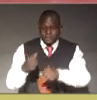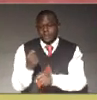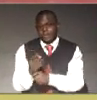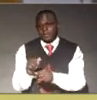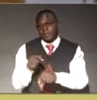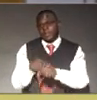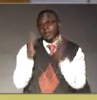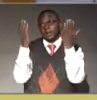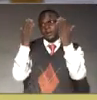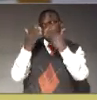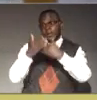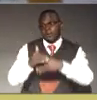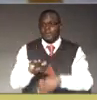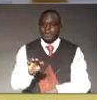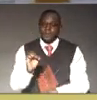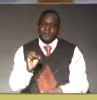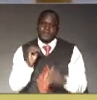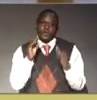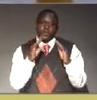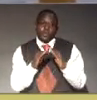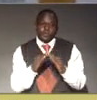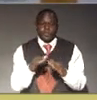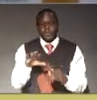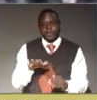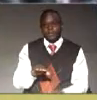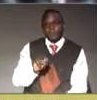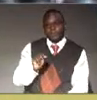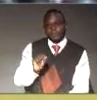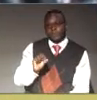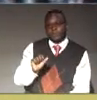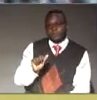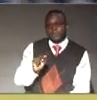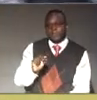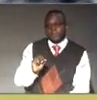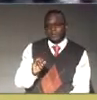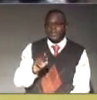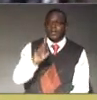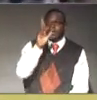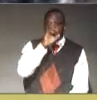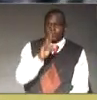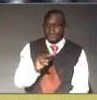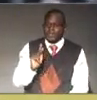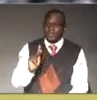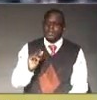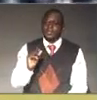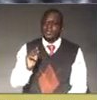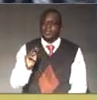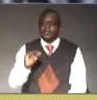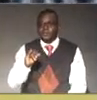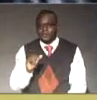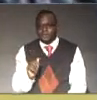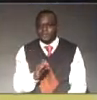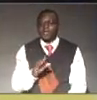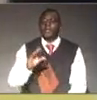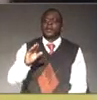at night in 8 homes in the areas of Nsangi, Nansana, Lubaga, Chanja and Salama, with 5